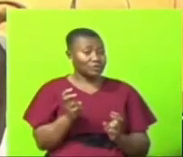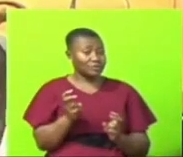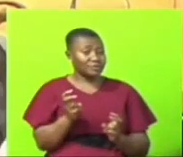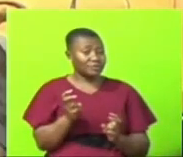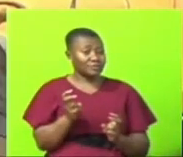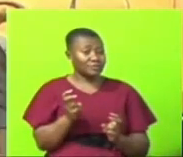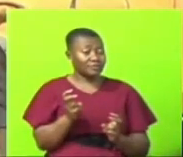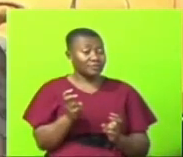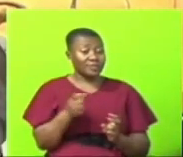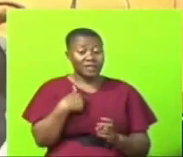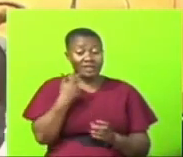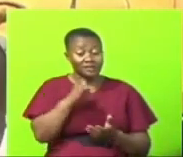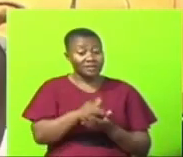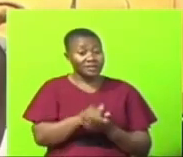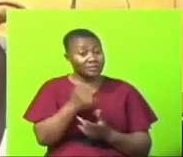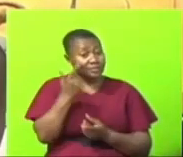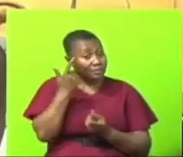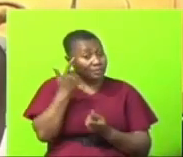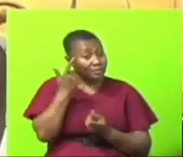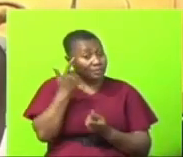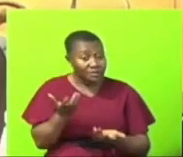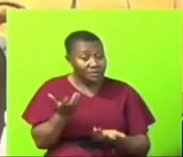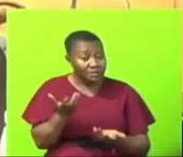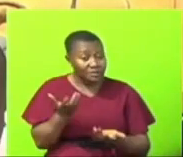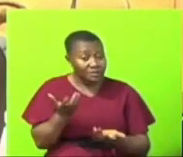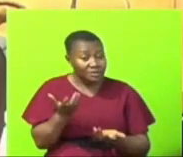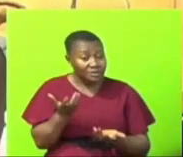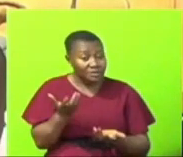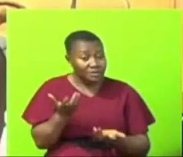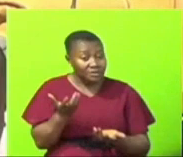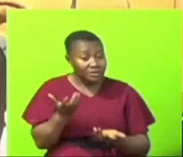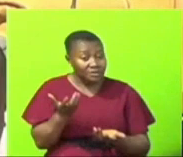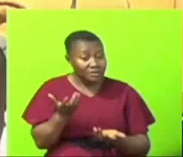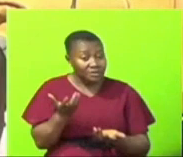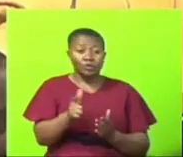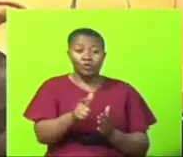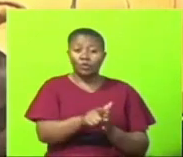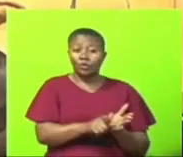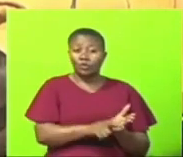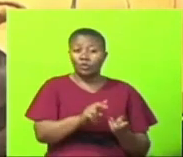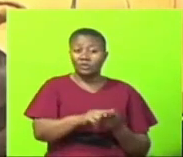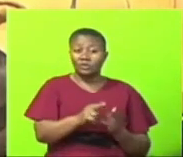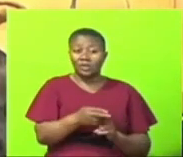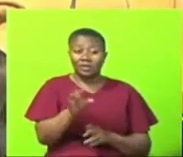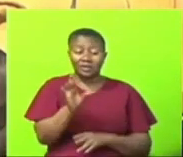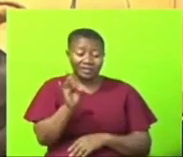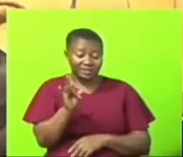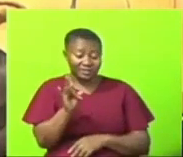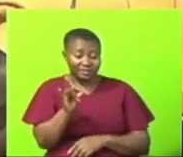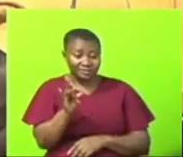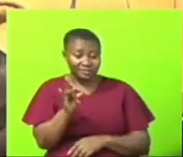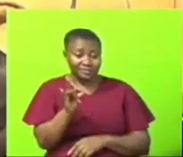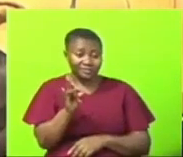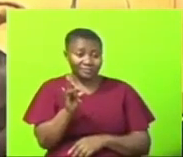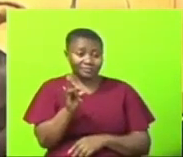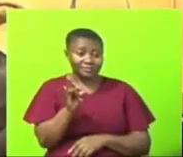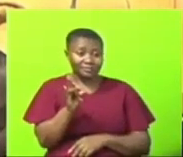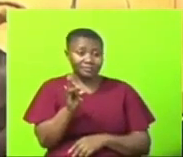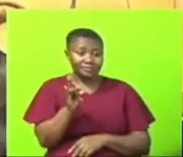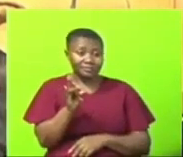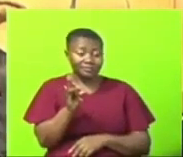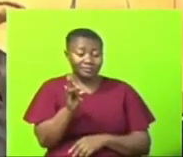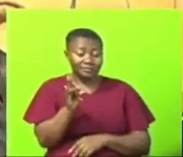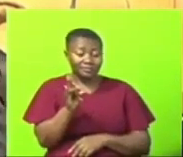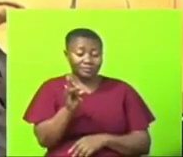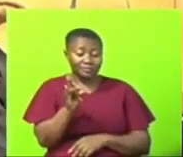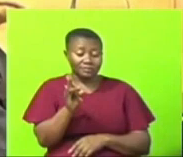matters because Order 18 of our